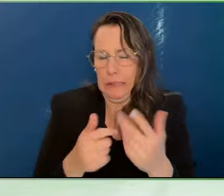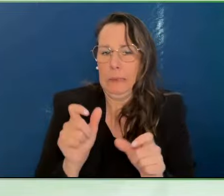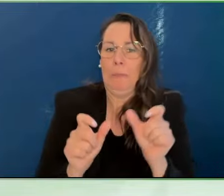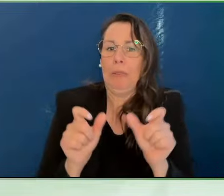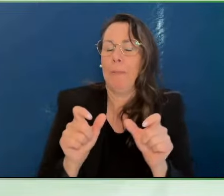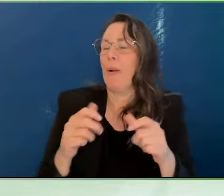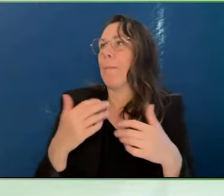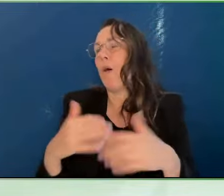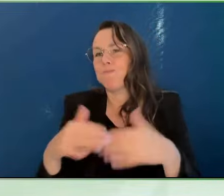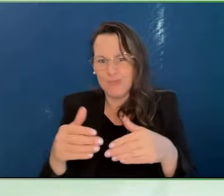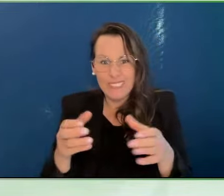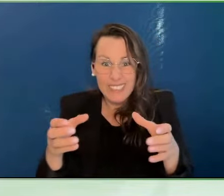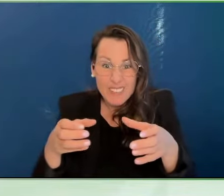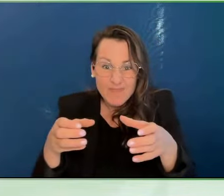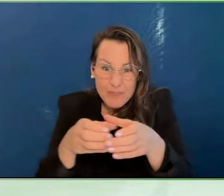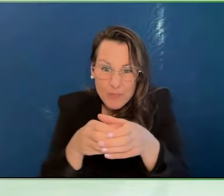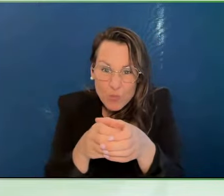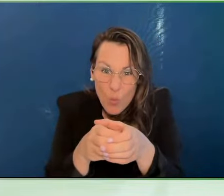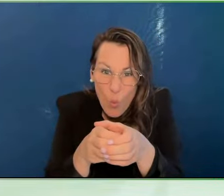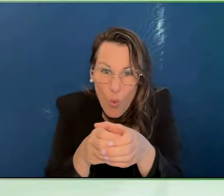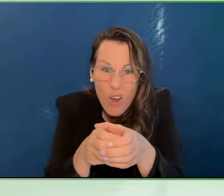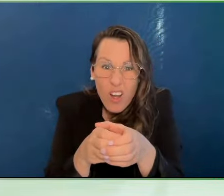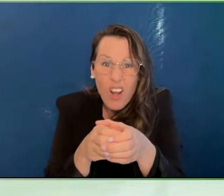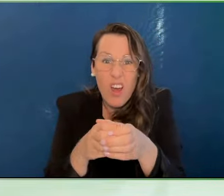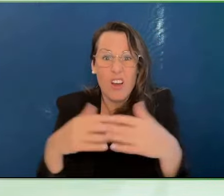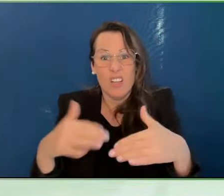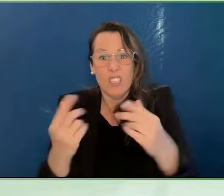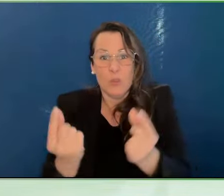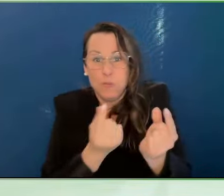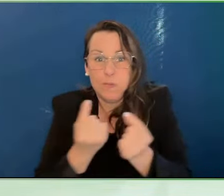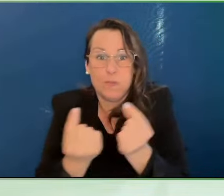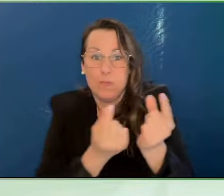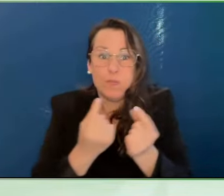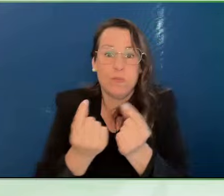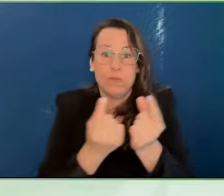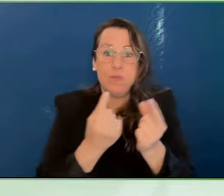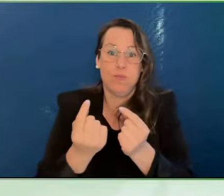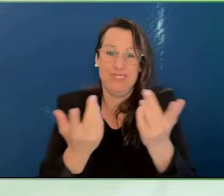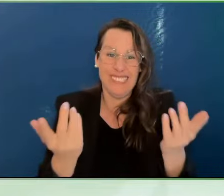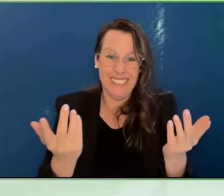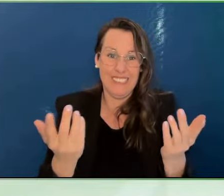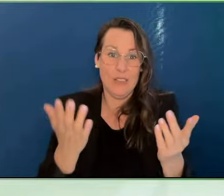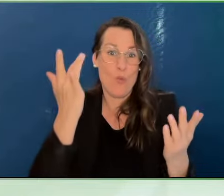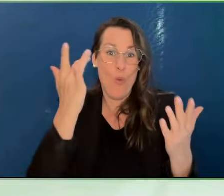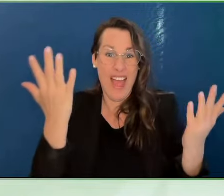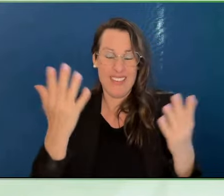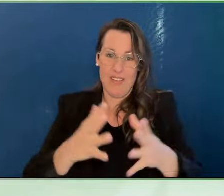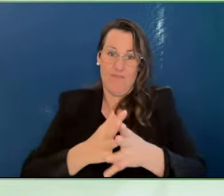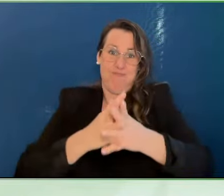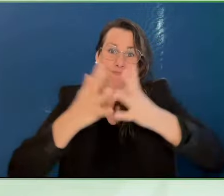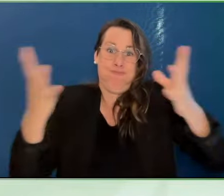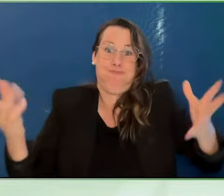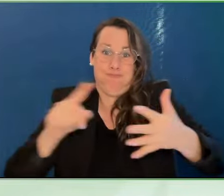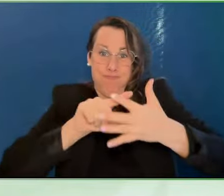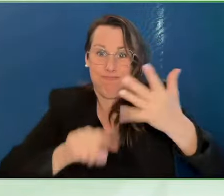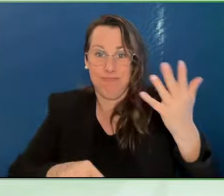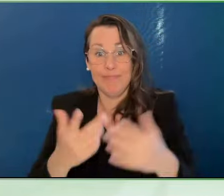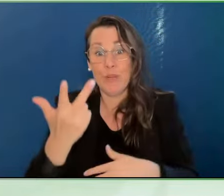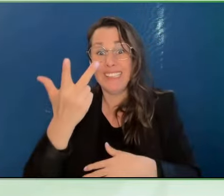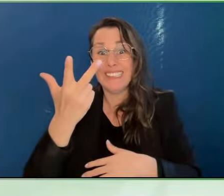businesses. So for example, financial services, that's a big problem in terms of accessibility in